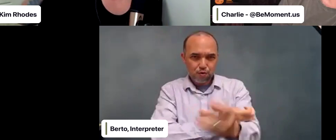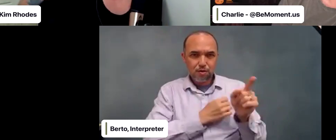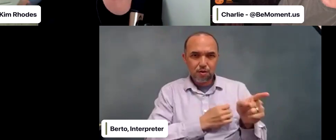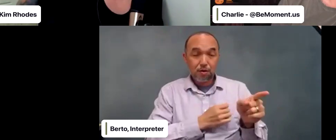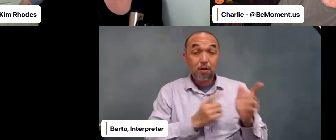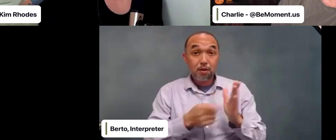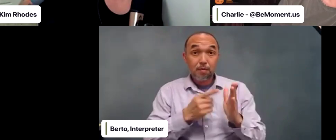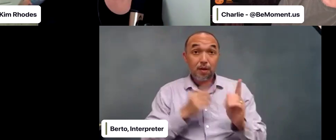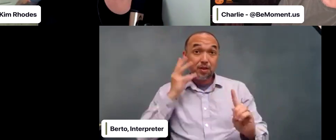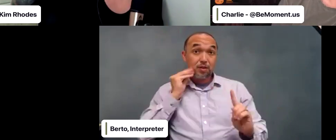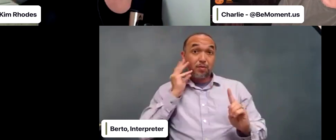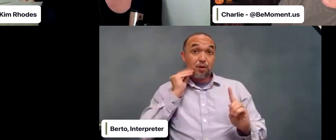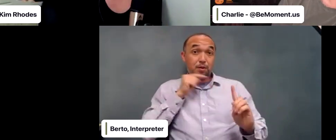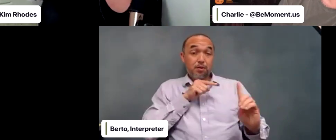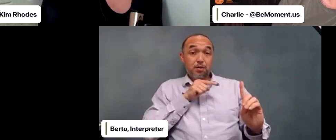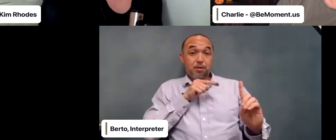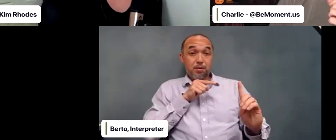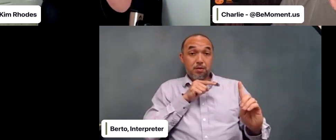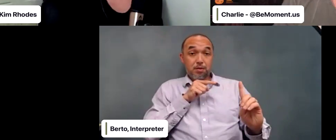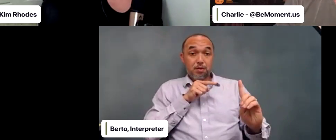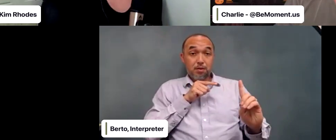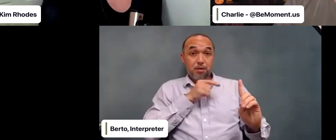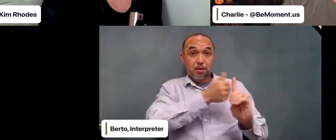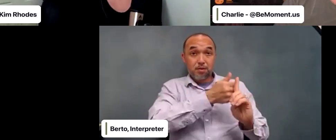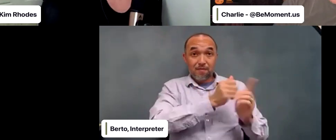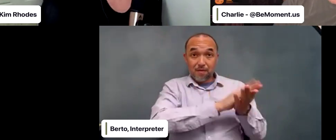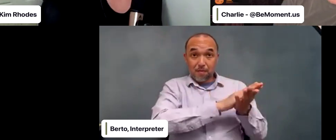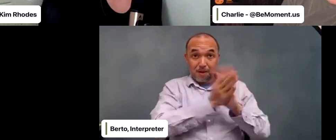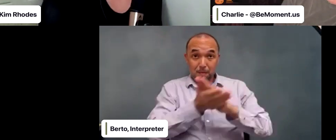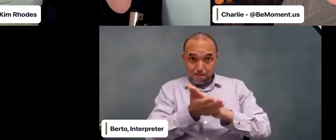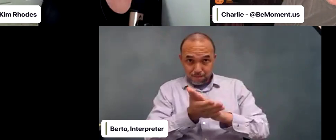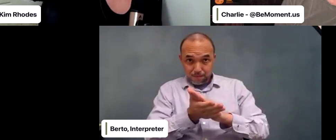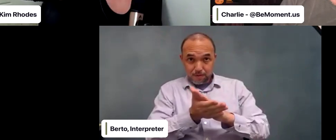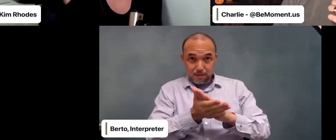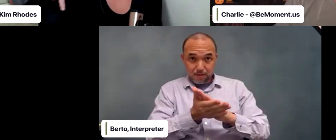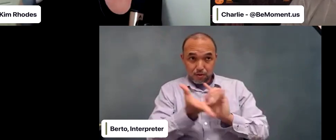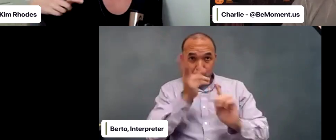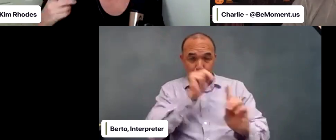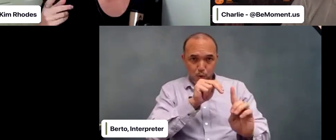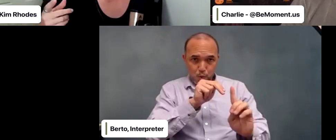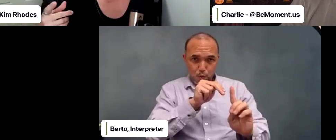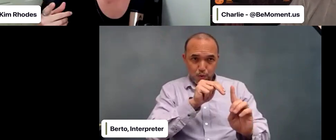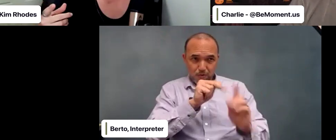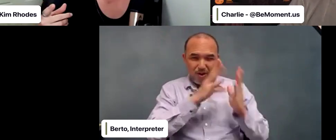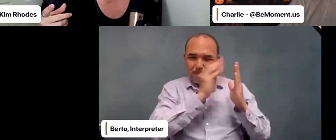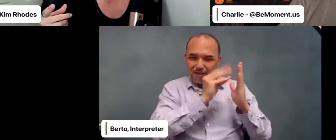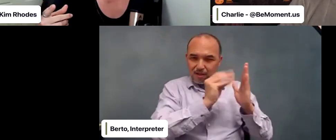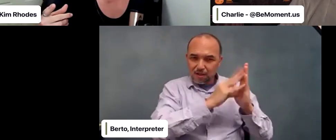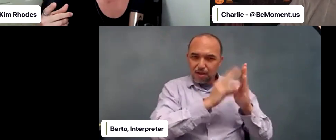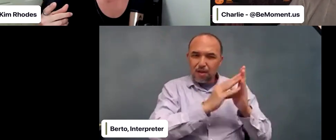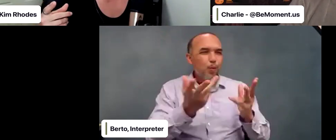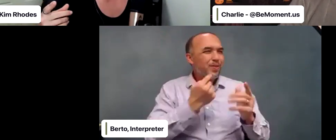experience itself becomes its own duplicate. It's like what was it that they